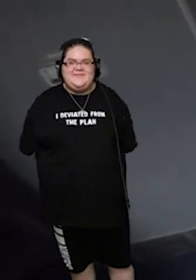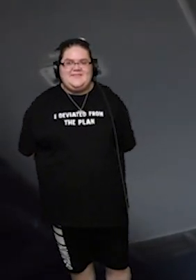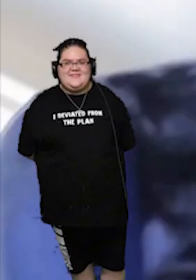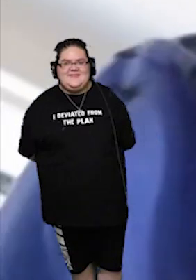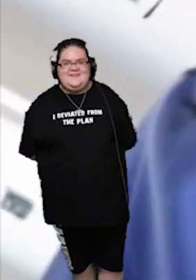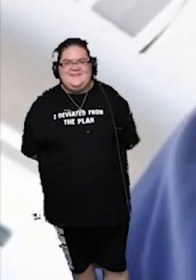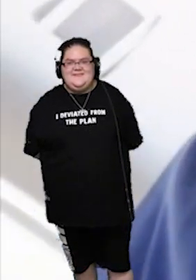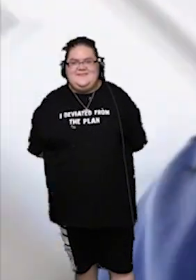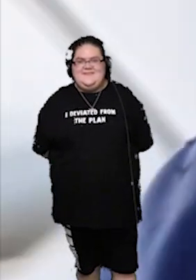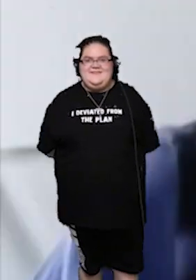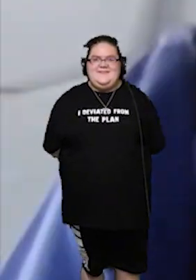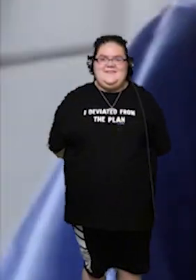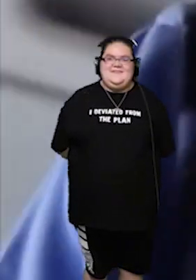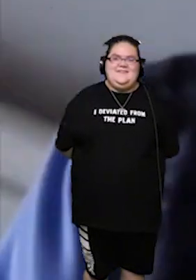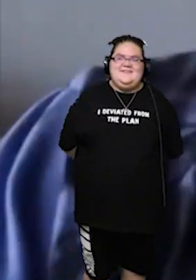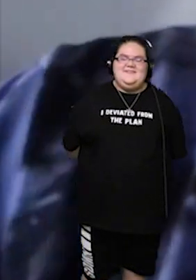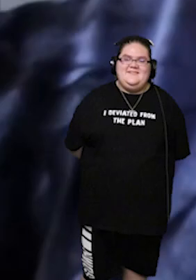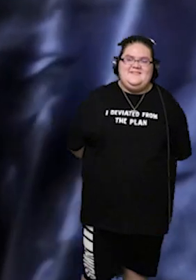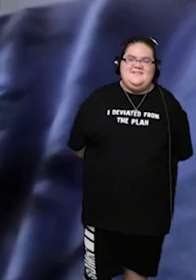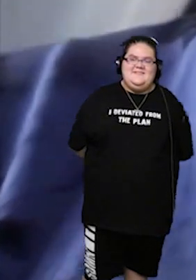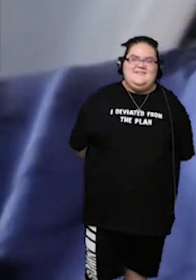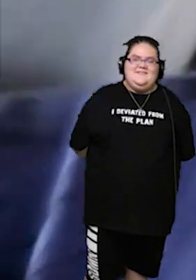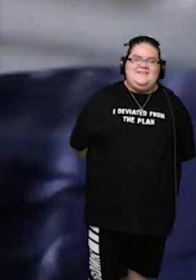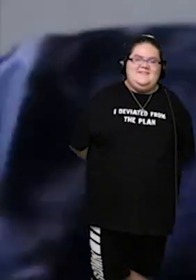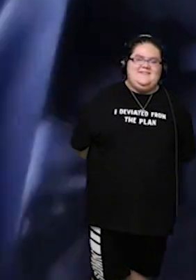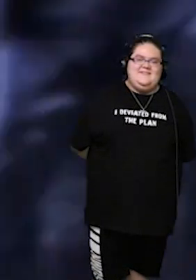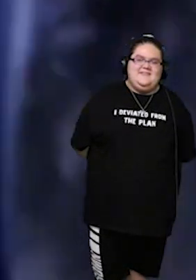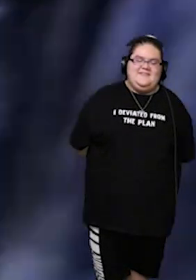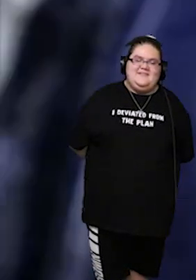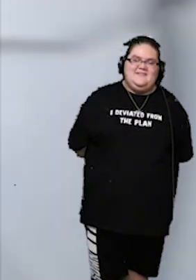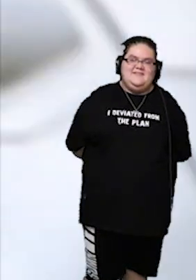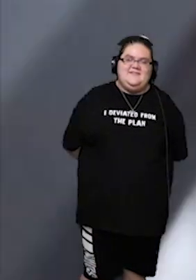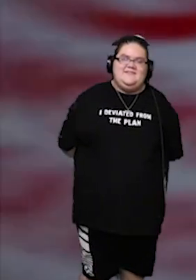Whoever's in here, there's 100% someone in here.